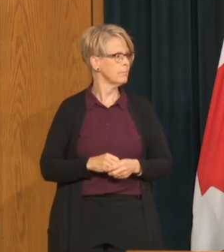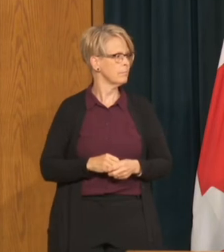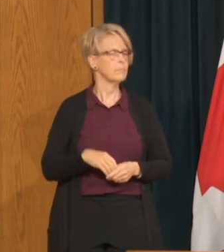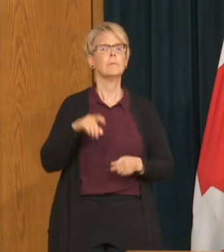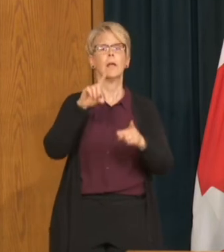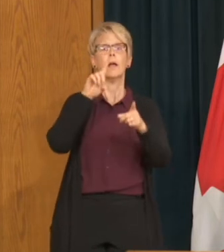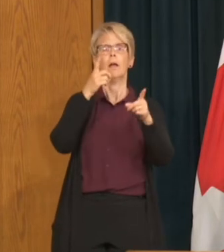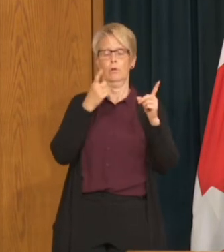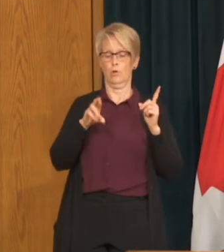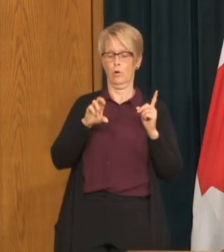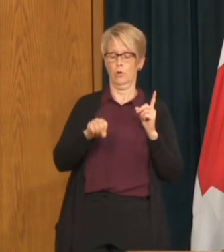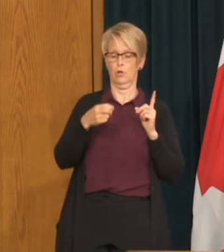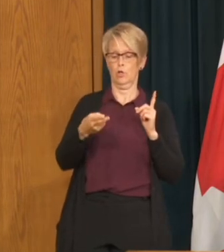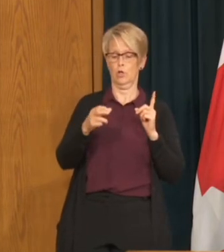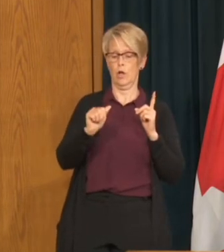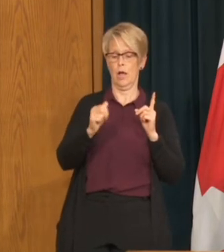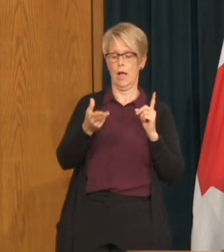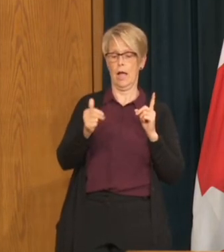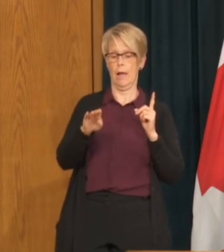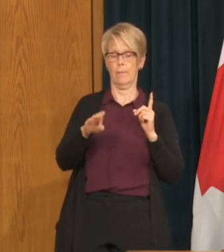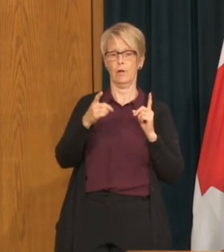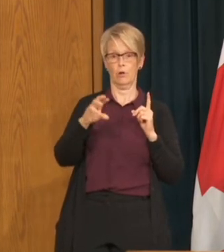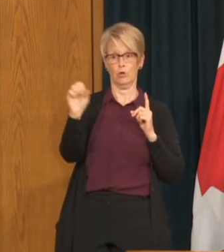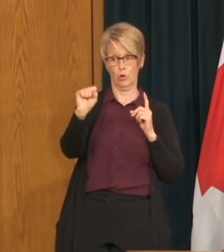Dr. Shahab here, I can speak to that.